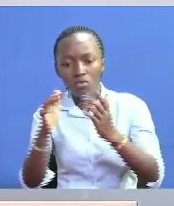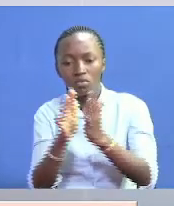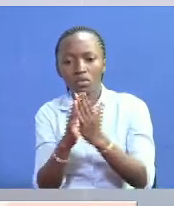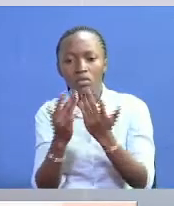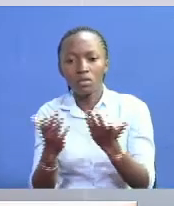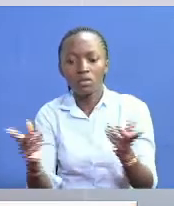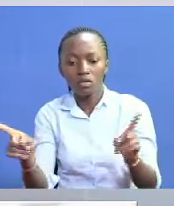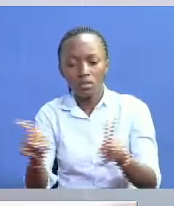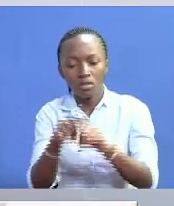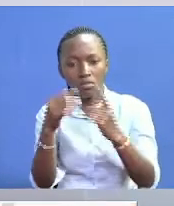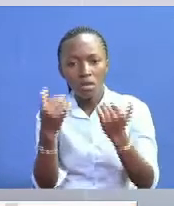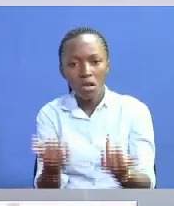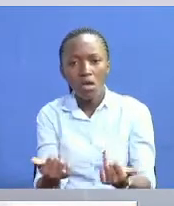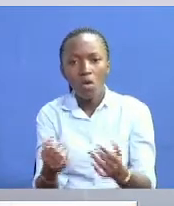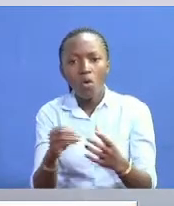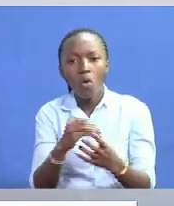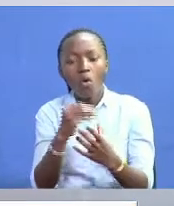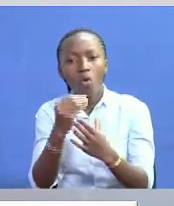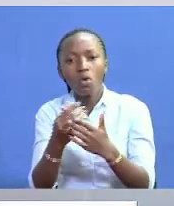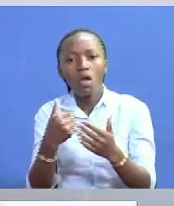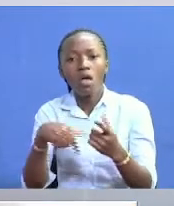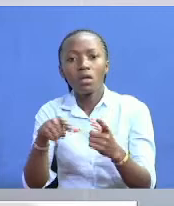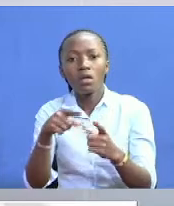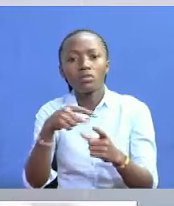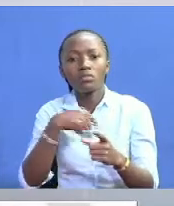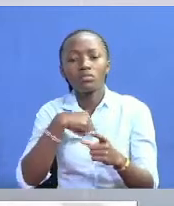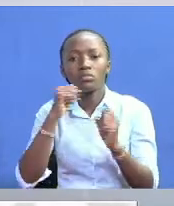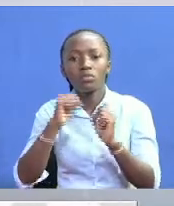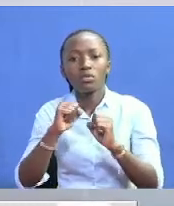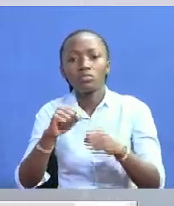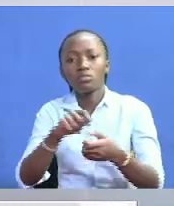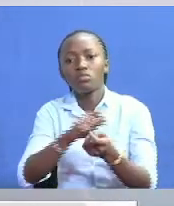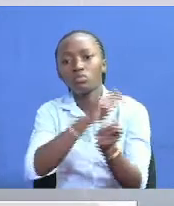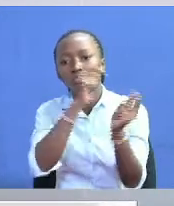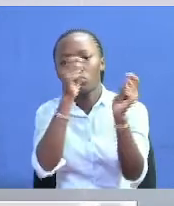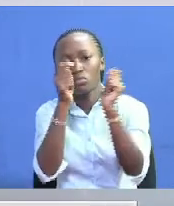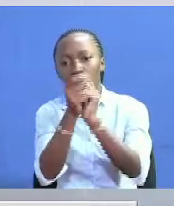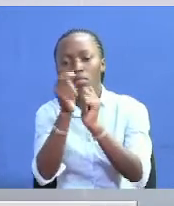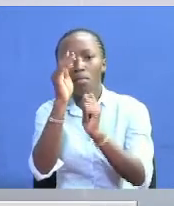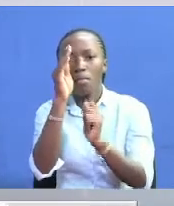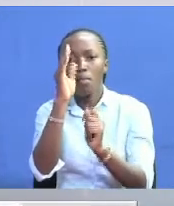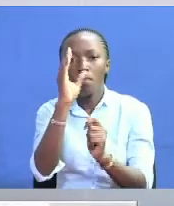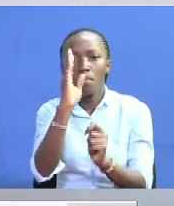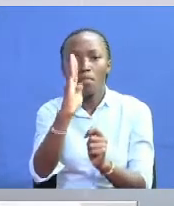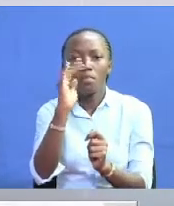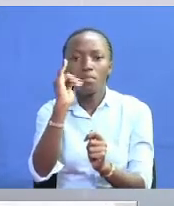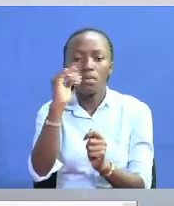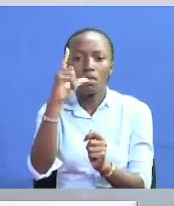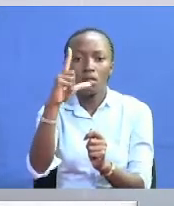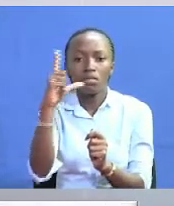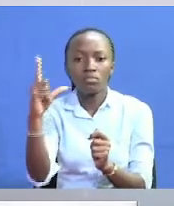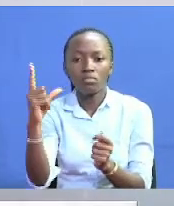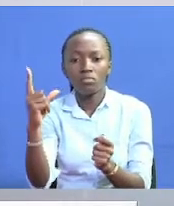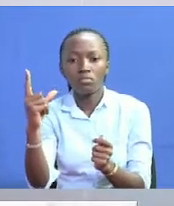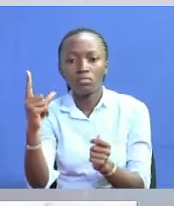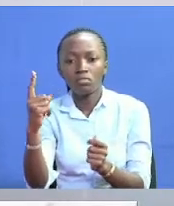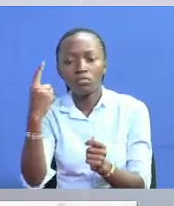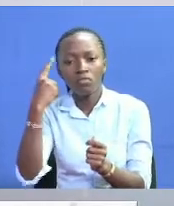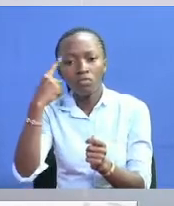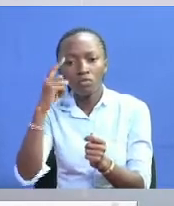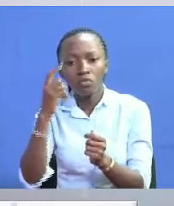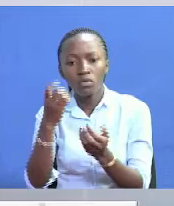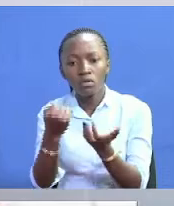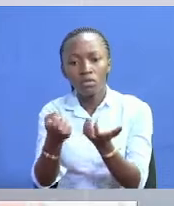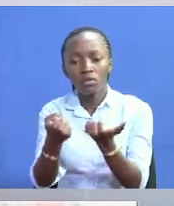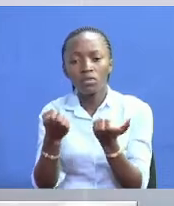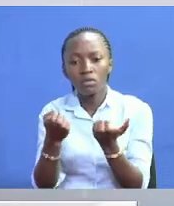do you feel there are some amendments that need to be done to this bill to make sure that the needs and the interests of the students that